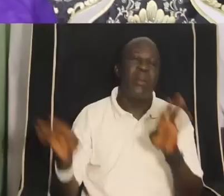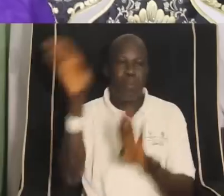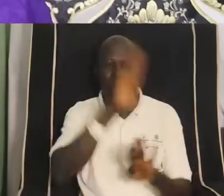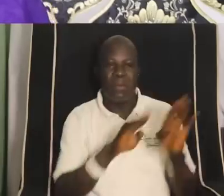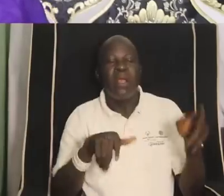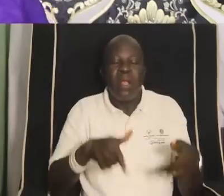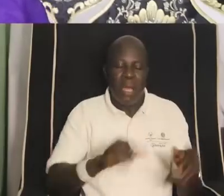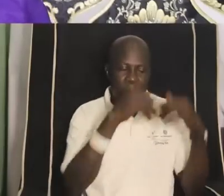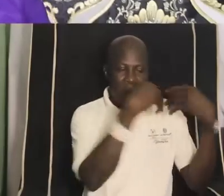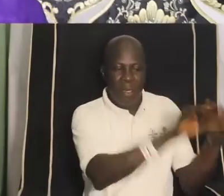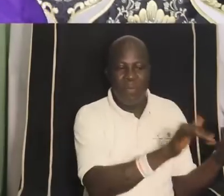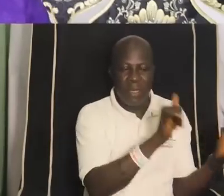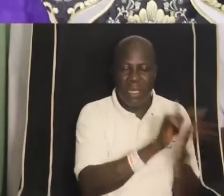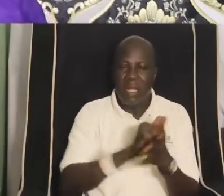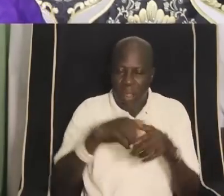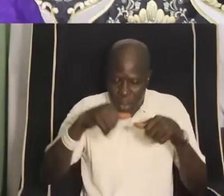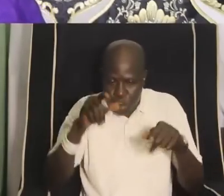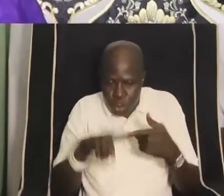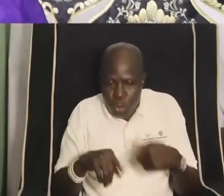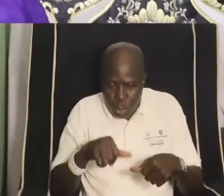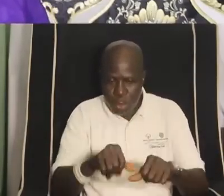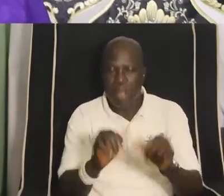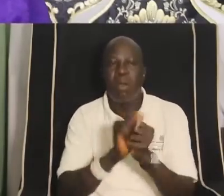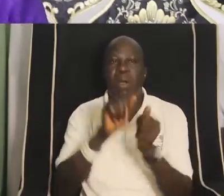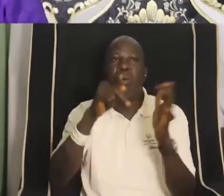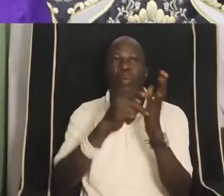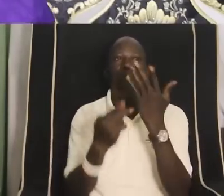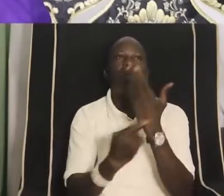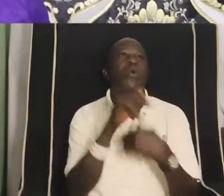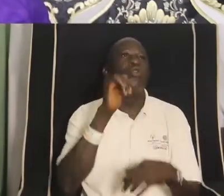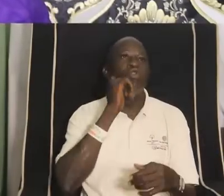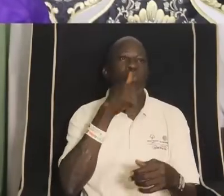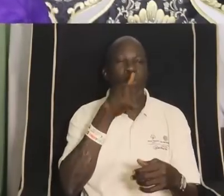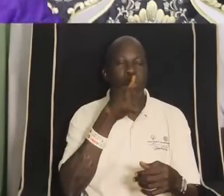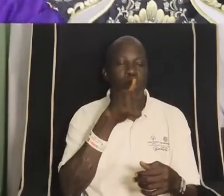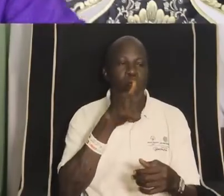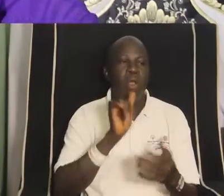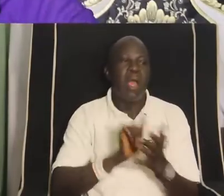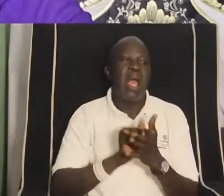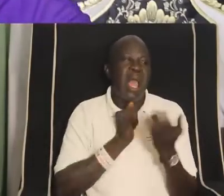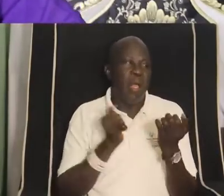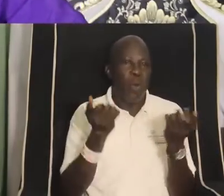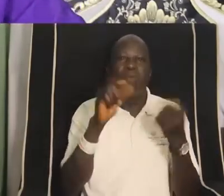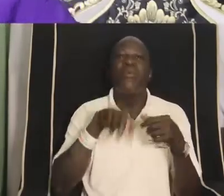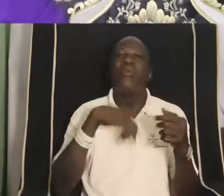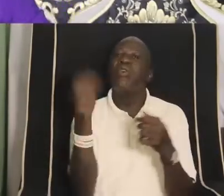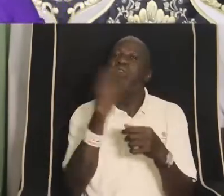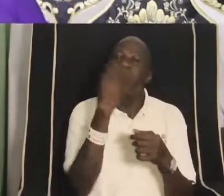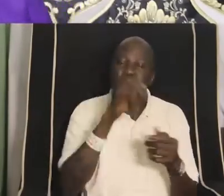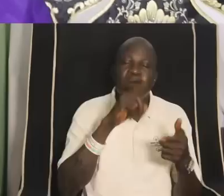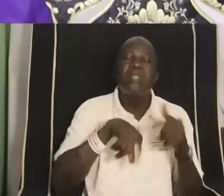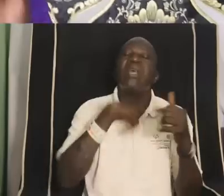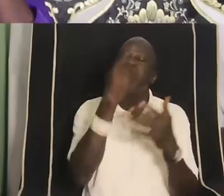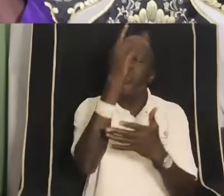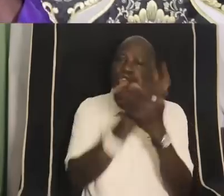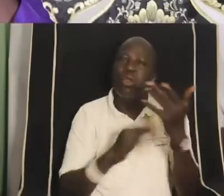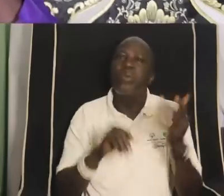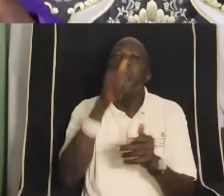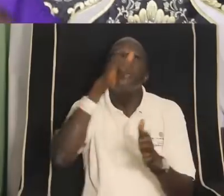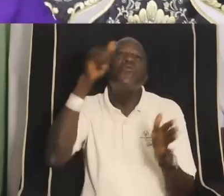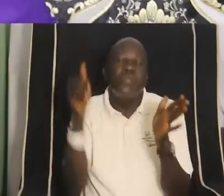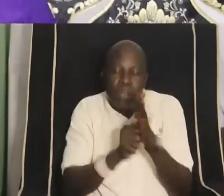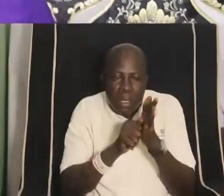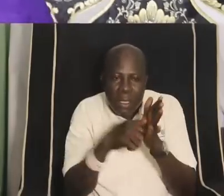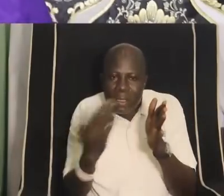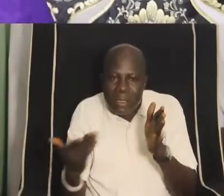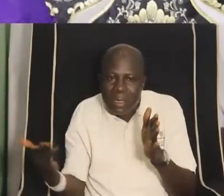je fiye nle. Let me leave that. Ta continue program. Let's continue our program. Ola. Because tomorrow. Oma so awon asiri koko. I will tell you some secret thing.